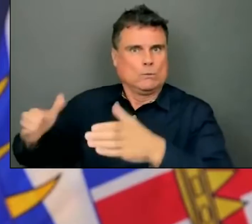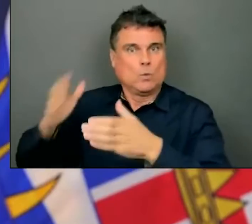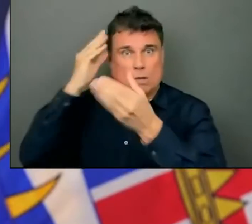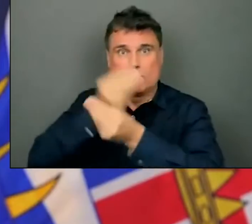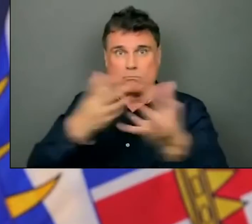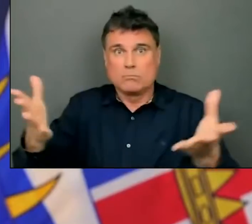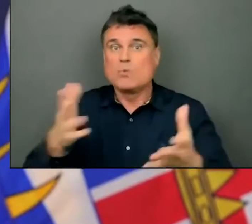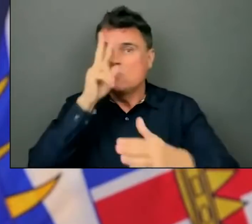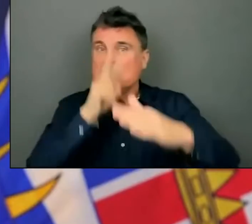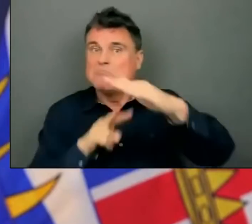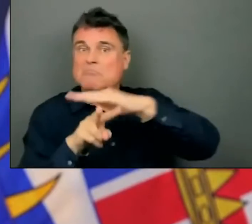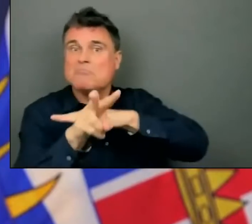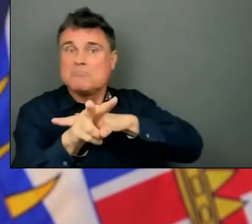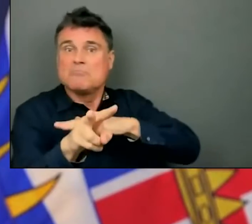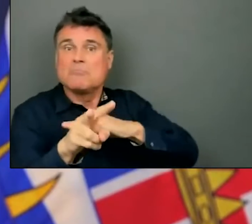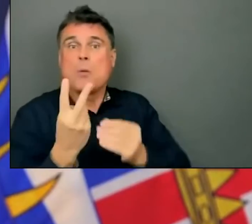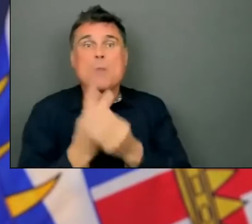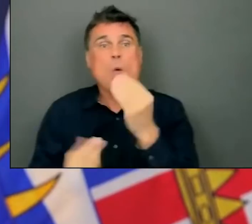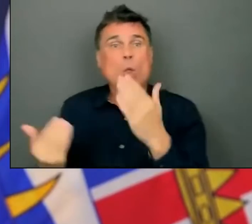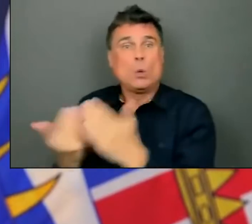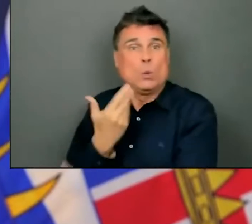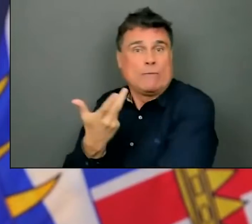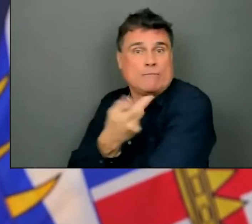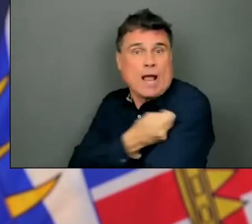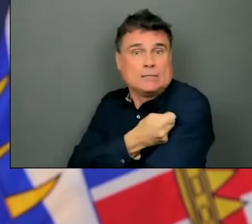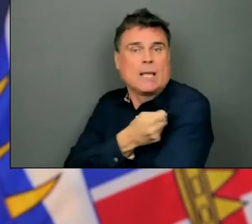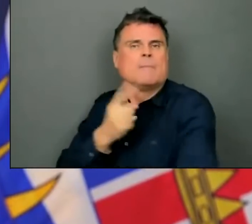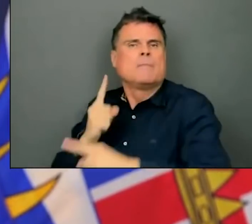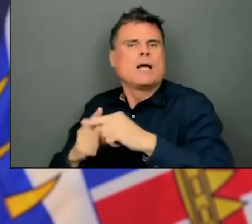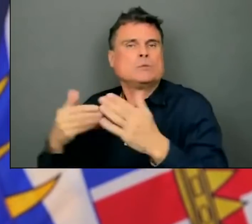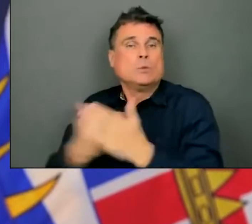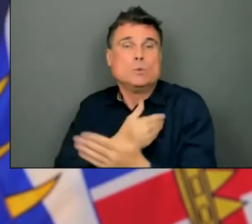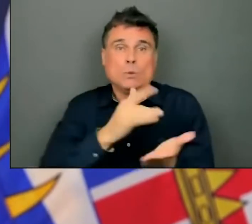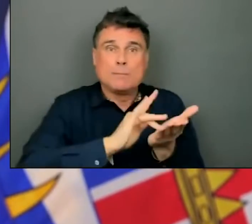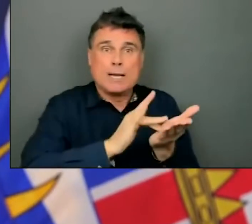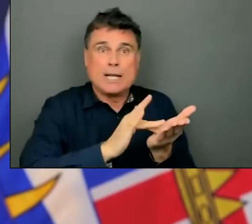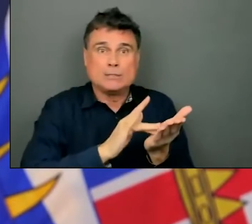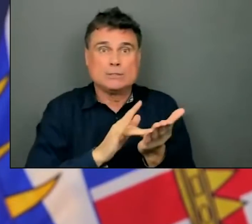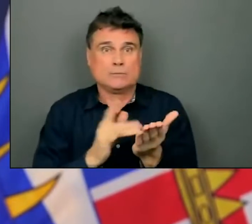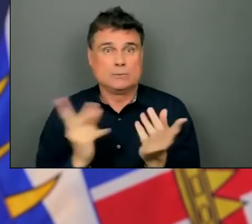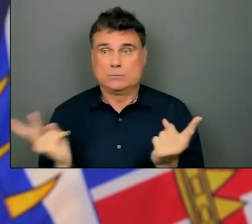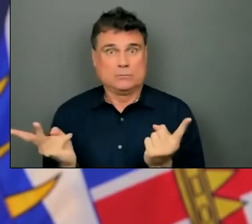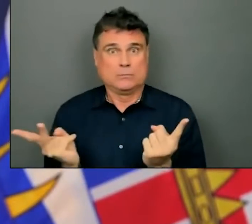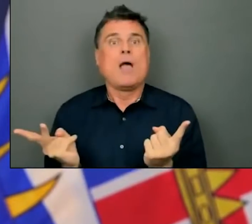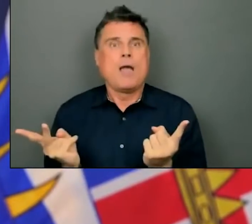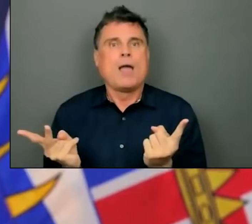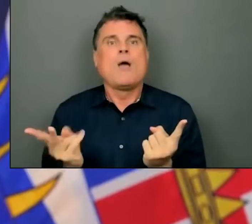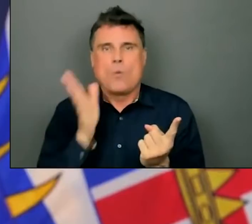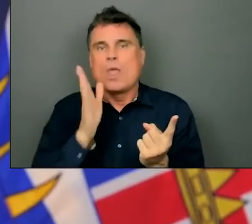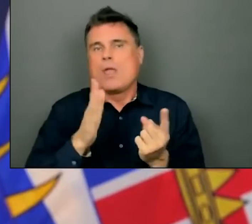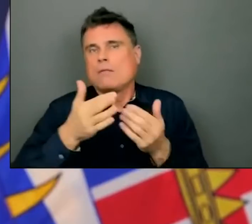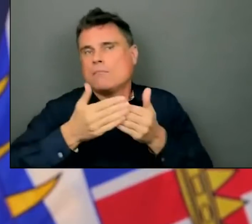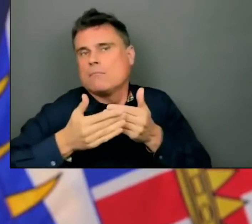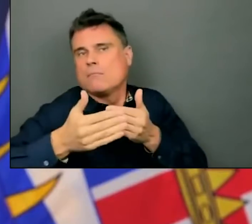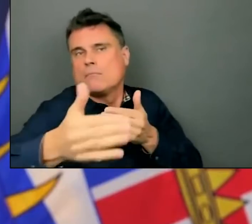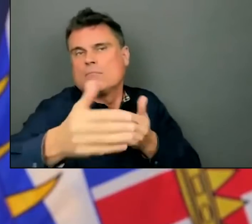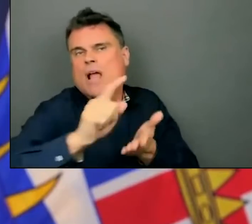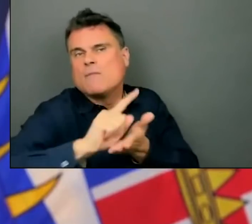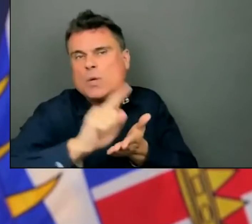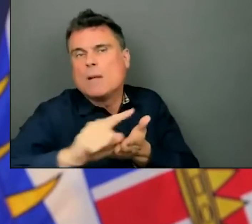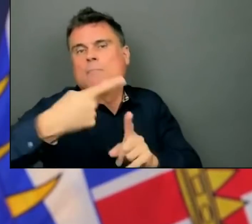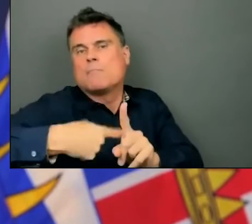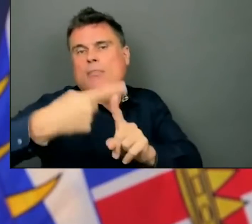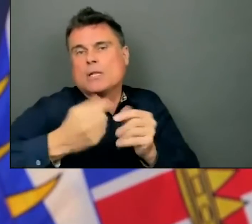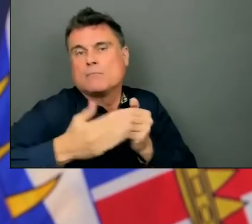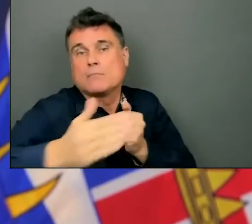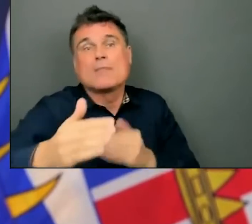both vaccine and treatment options to come in the weeks and months ahead. However, we do know that last week Health Canada approved